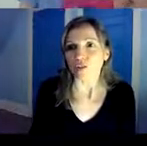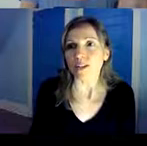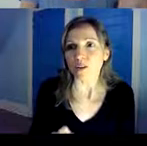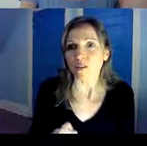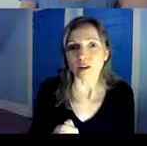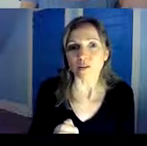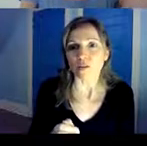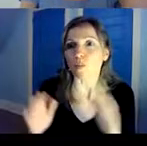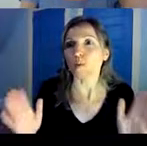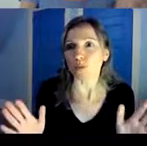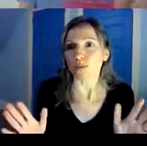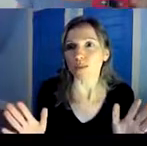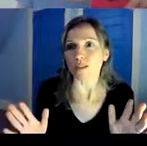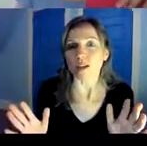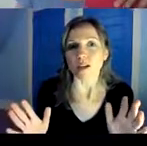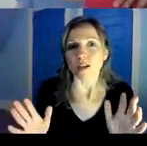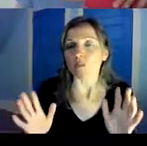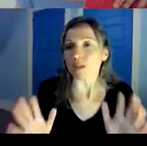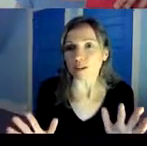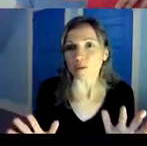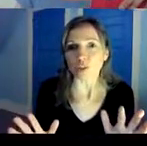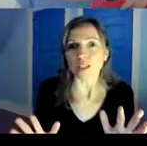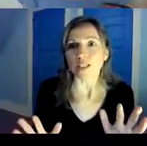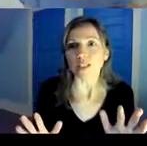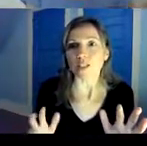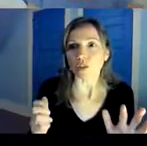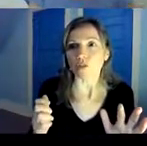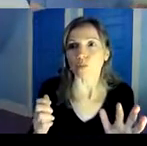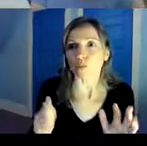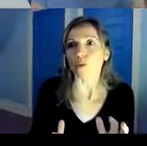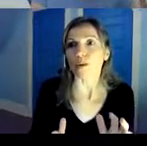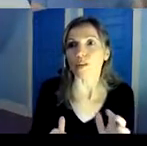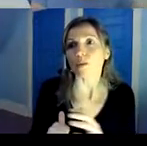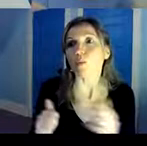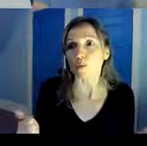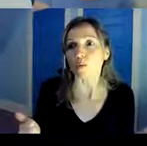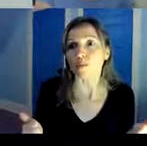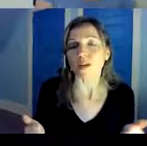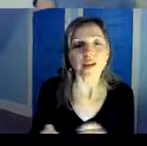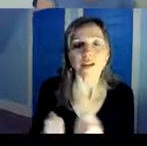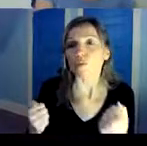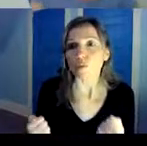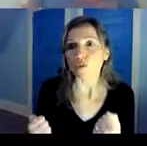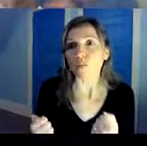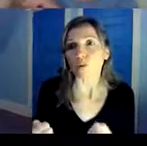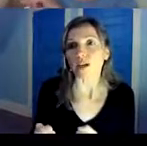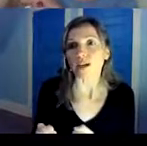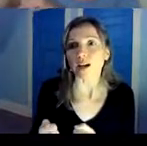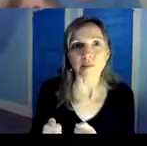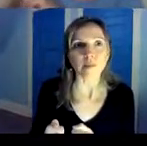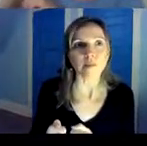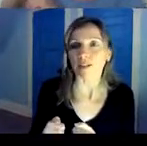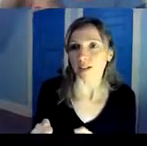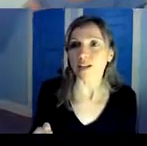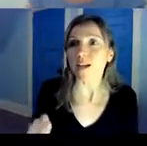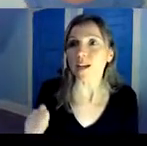tend to do, because I want to support both of these amazing projects, is to report with both of them because they're both super quick. I